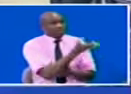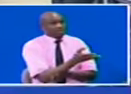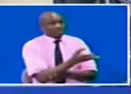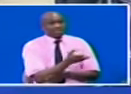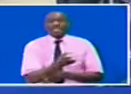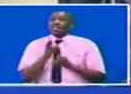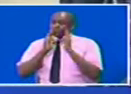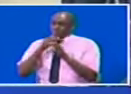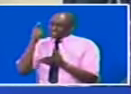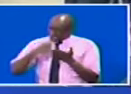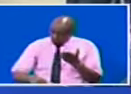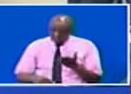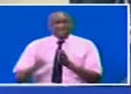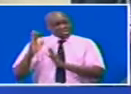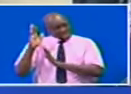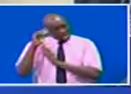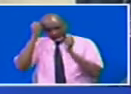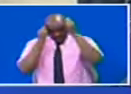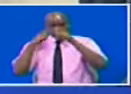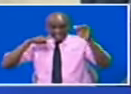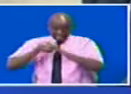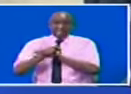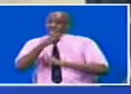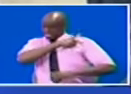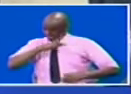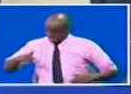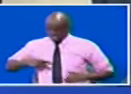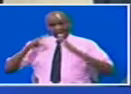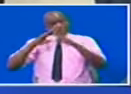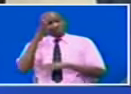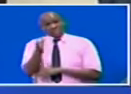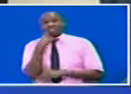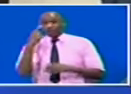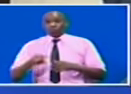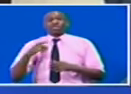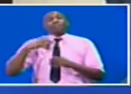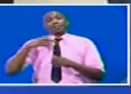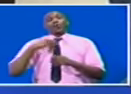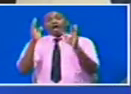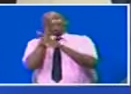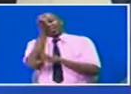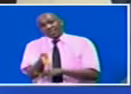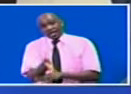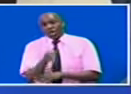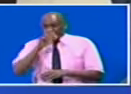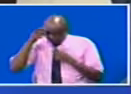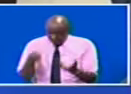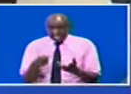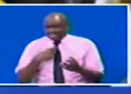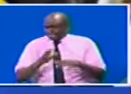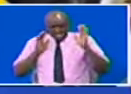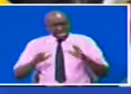further indicate security forces stormed the king's palace amid claims he was harboring said militants, accusations he has